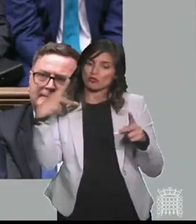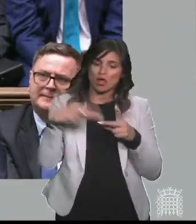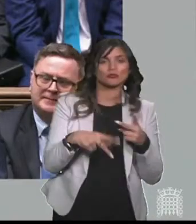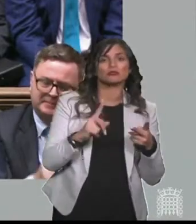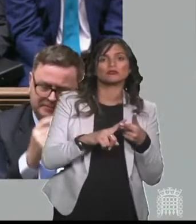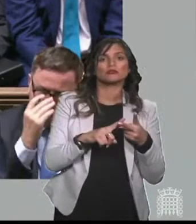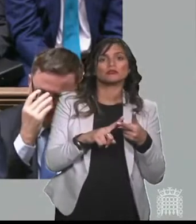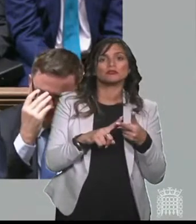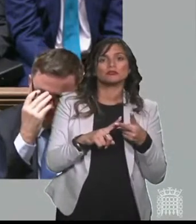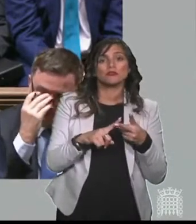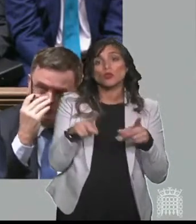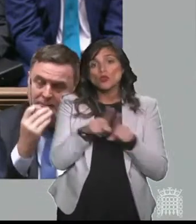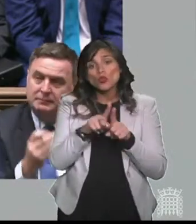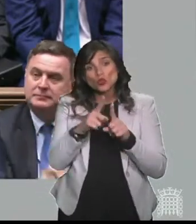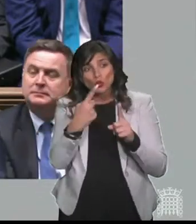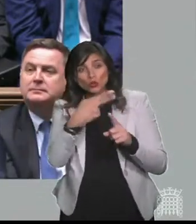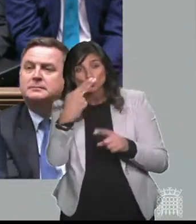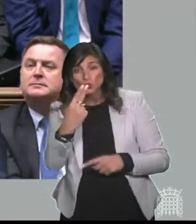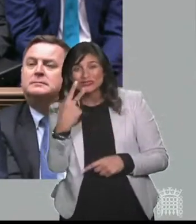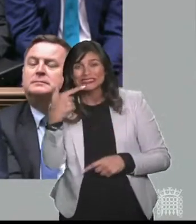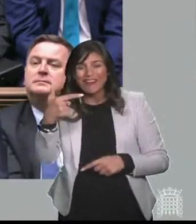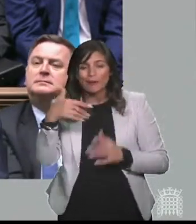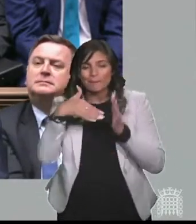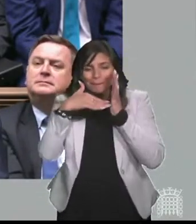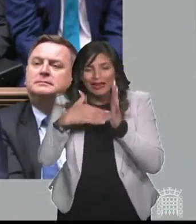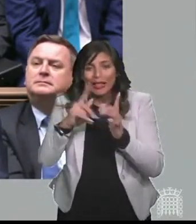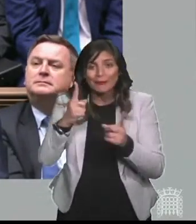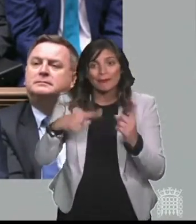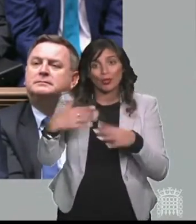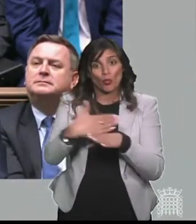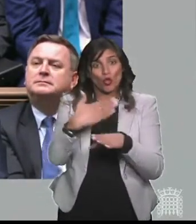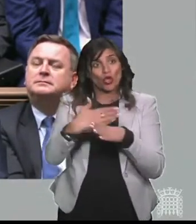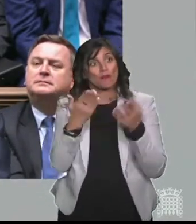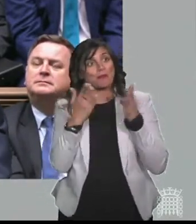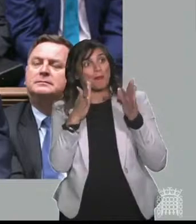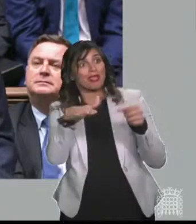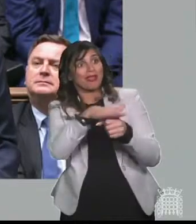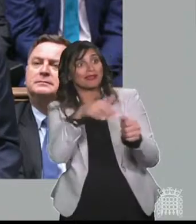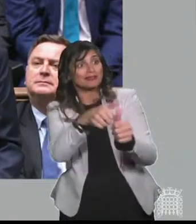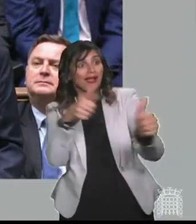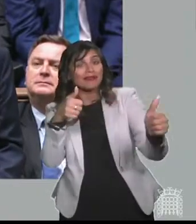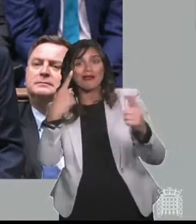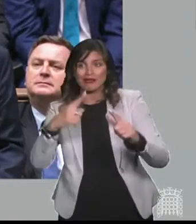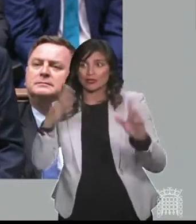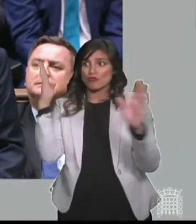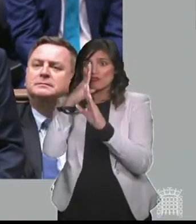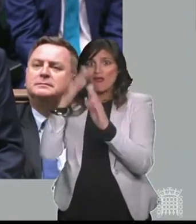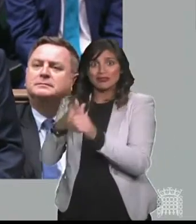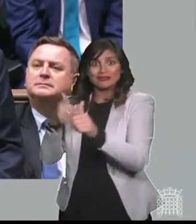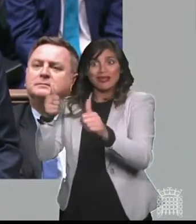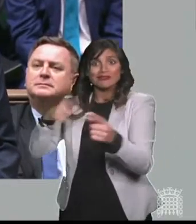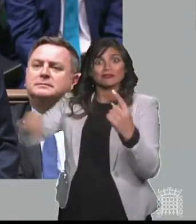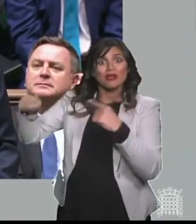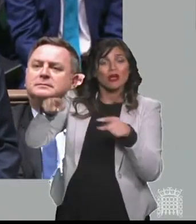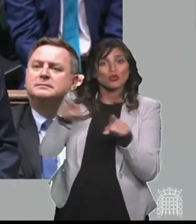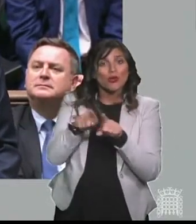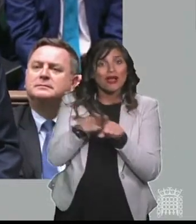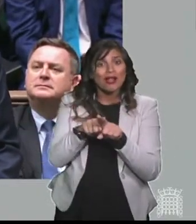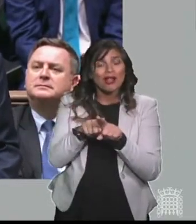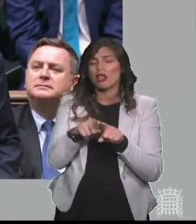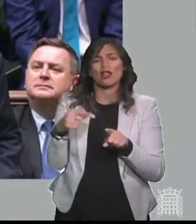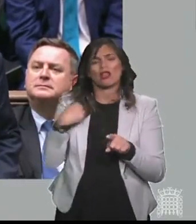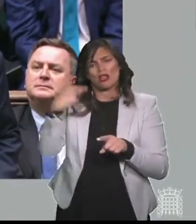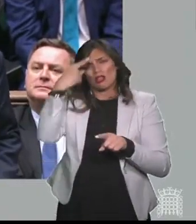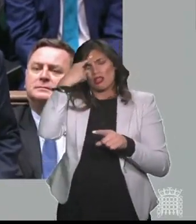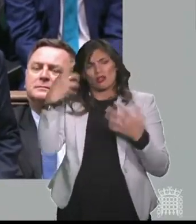27 million people working in the public and private sectors also disincentivise the hard work we should